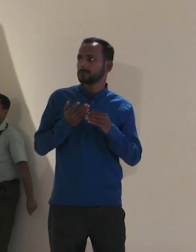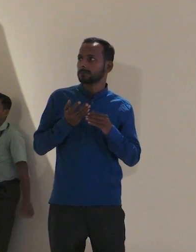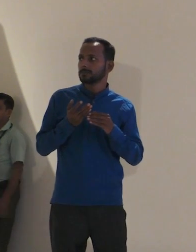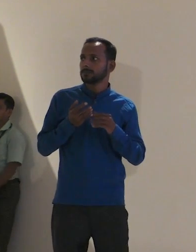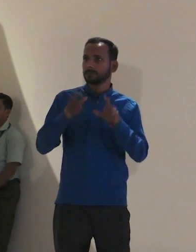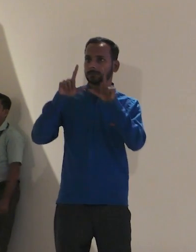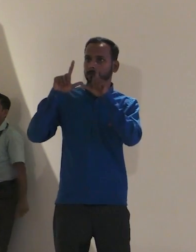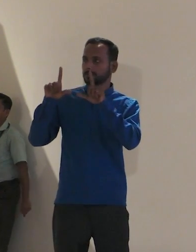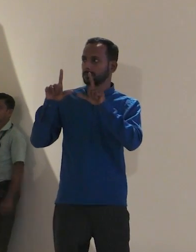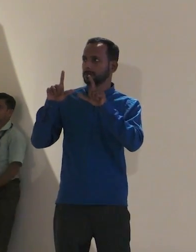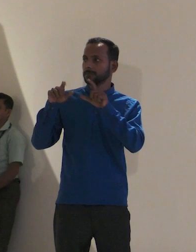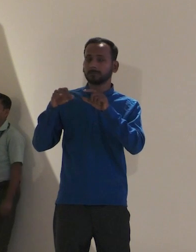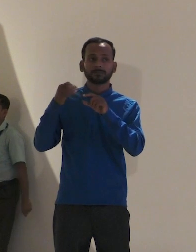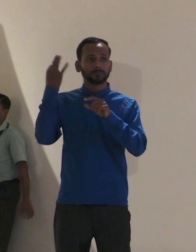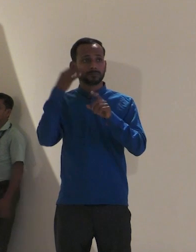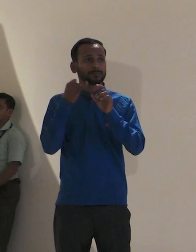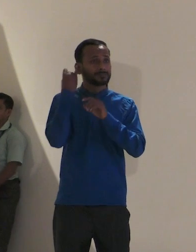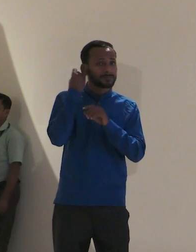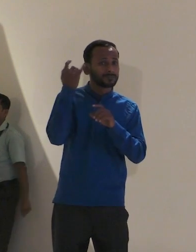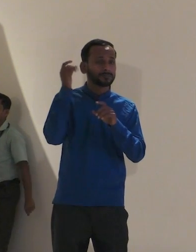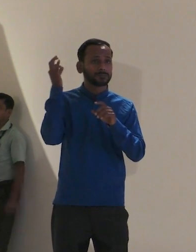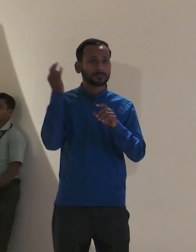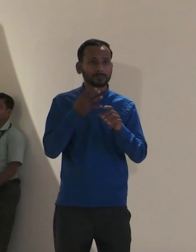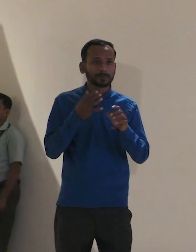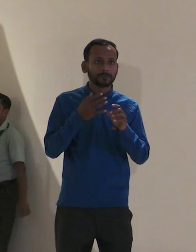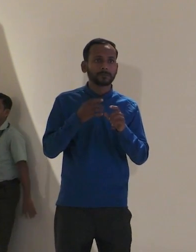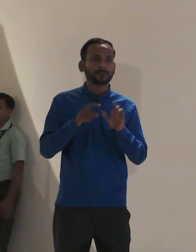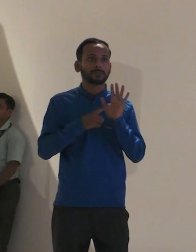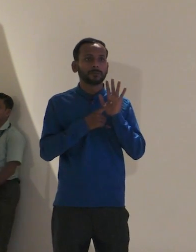whole new understanding towards statues and what they represent.